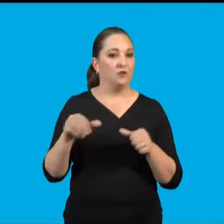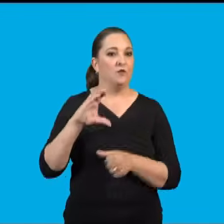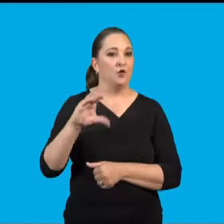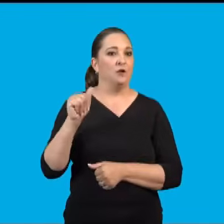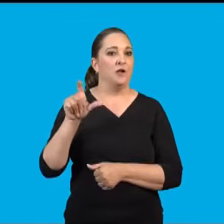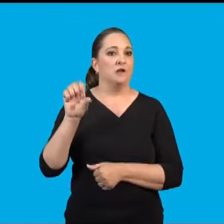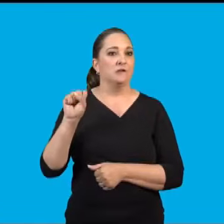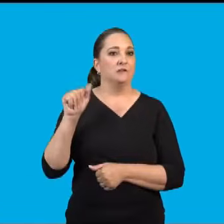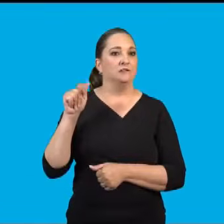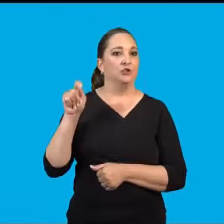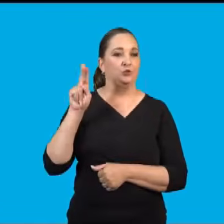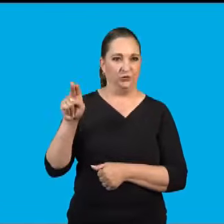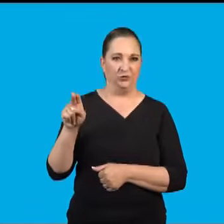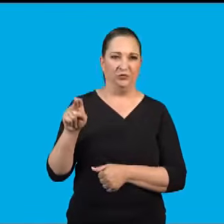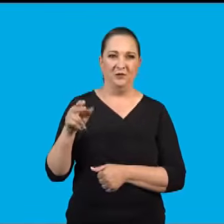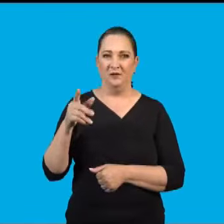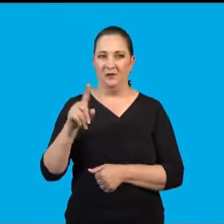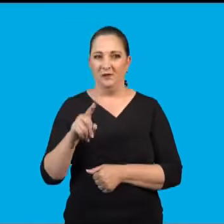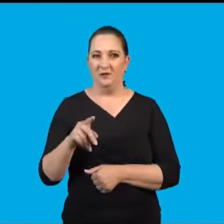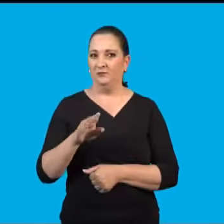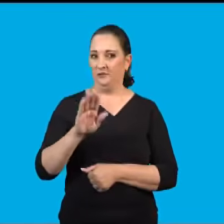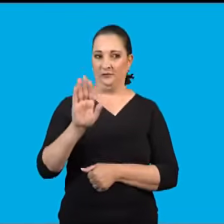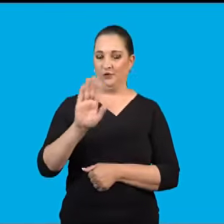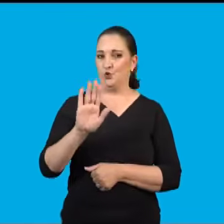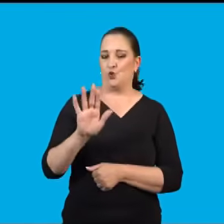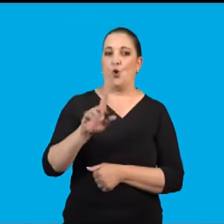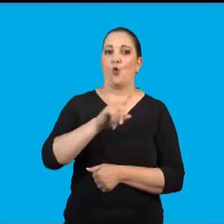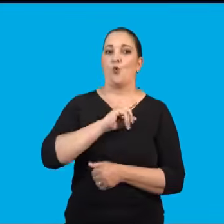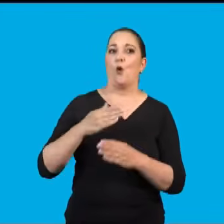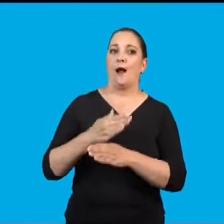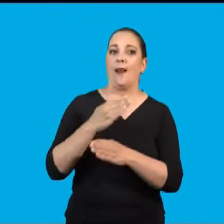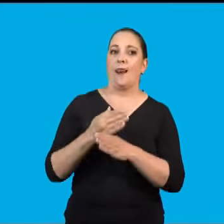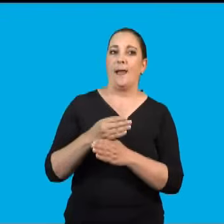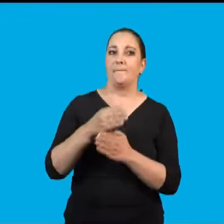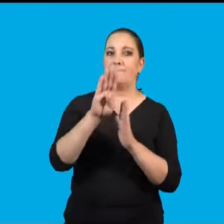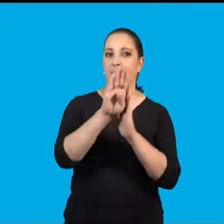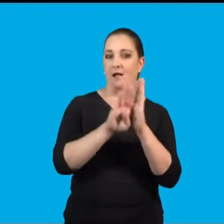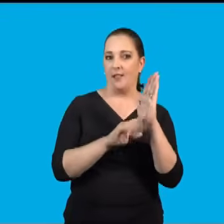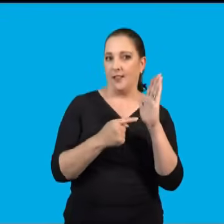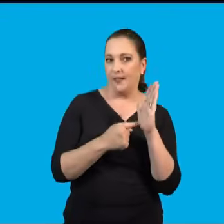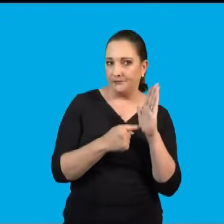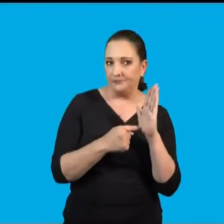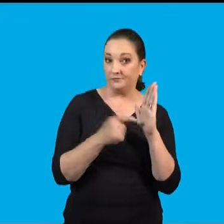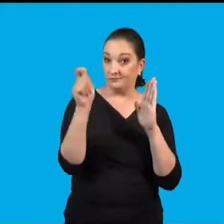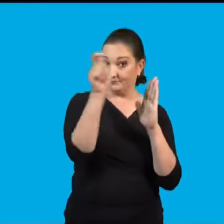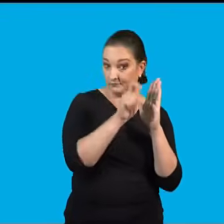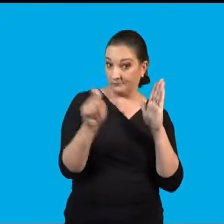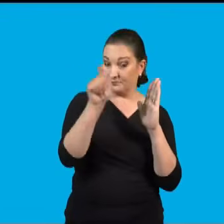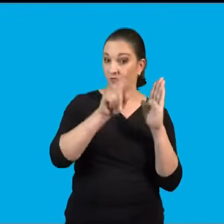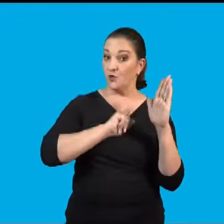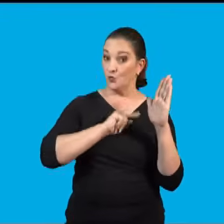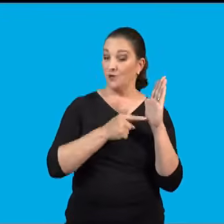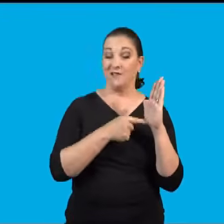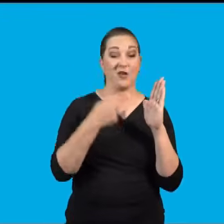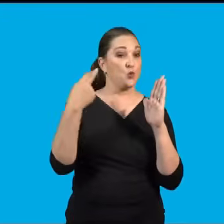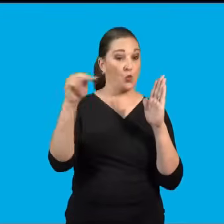So this is the poster there. You can see it says no to the Labour Bill. I'm going to circle